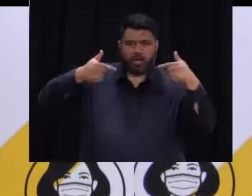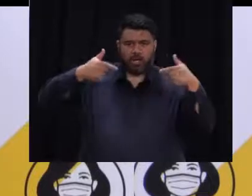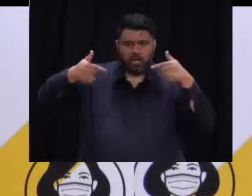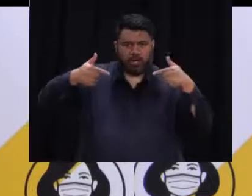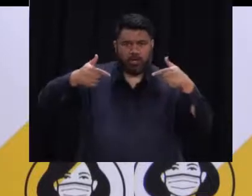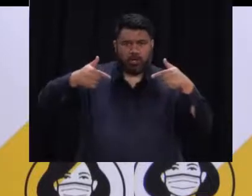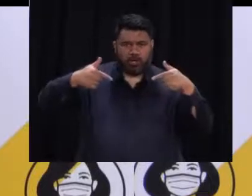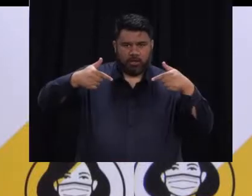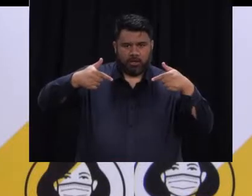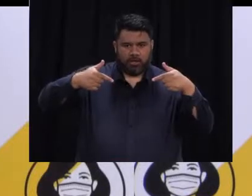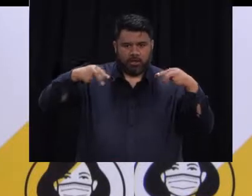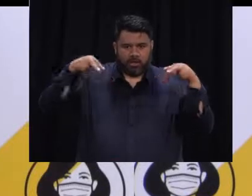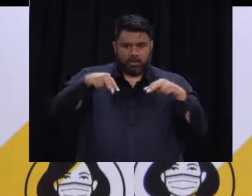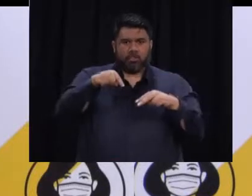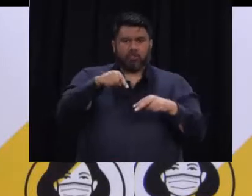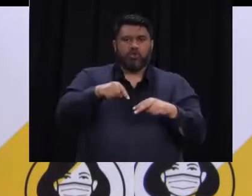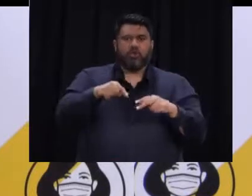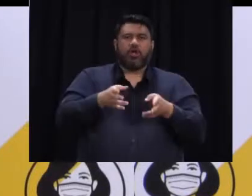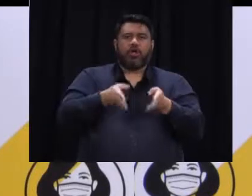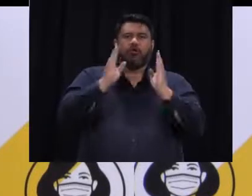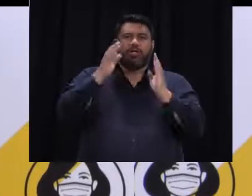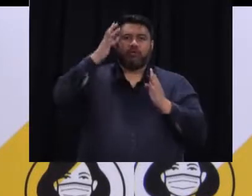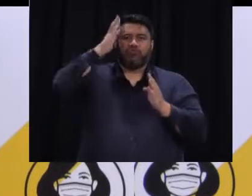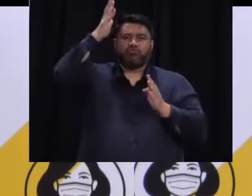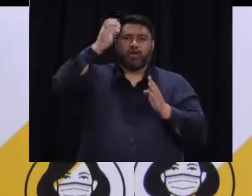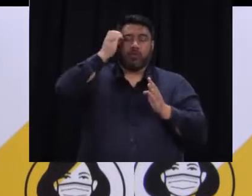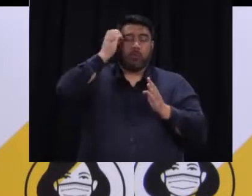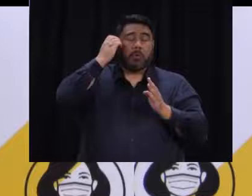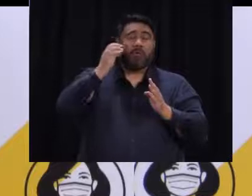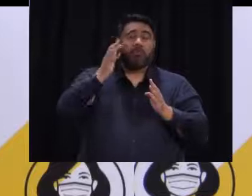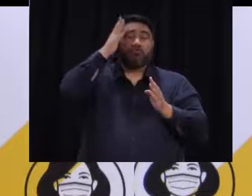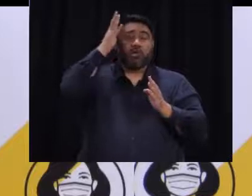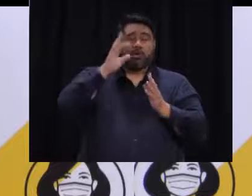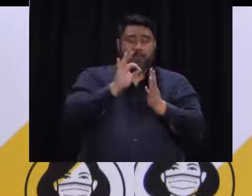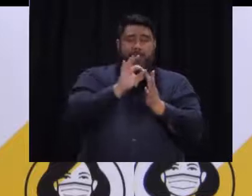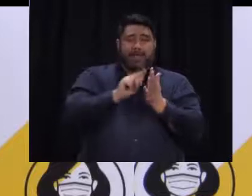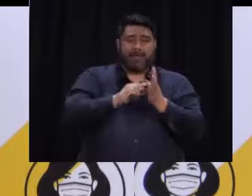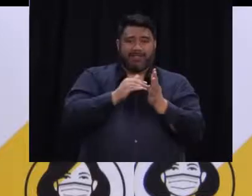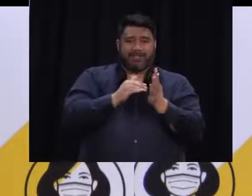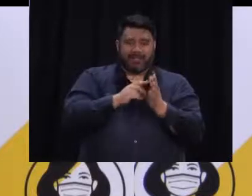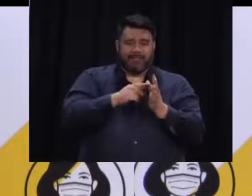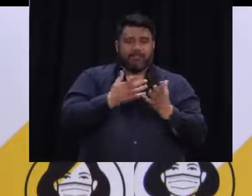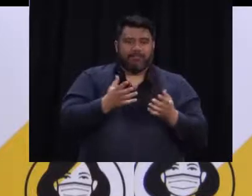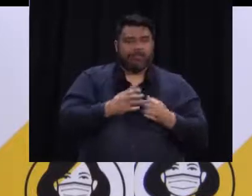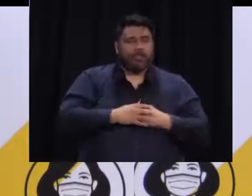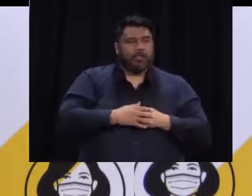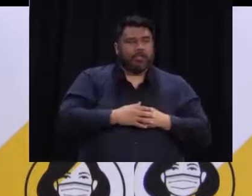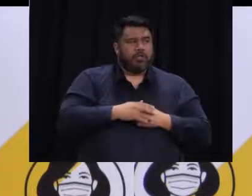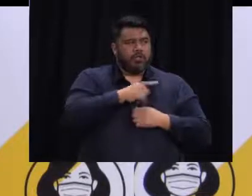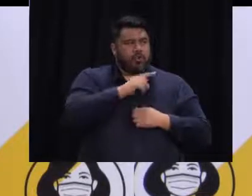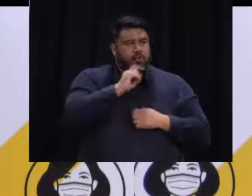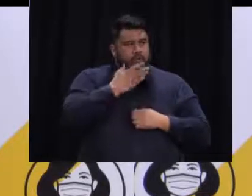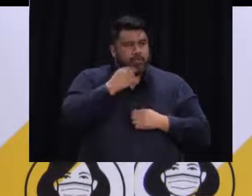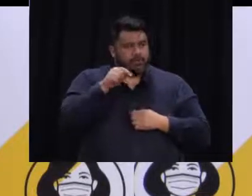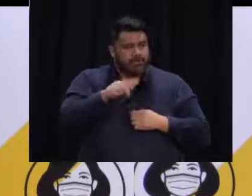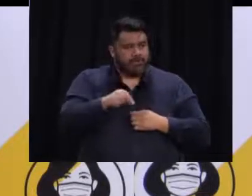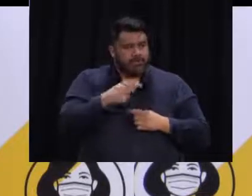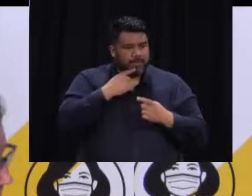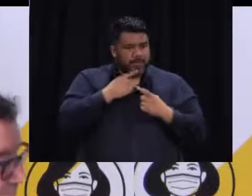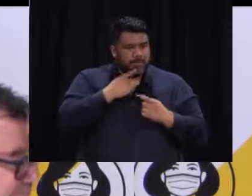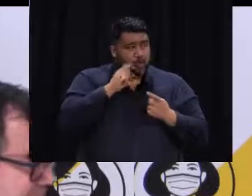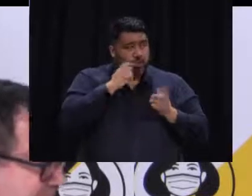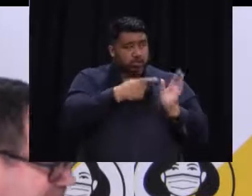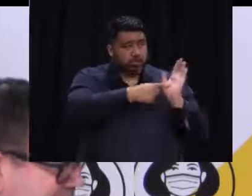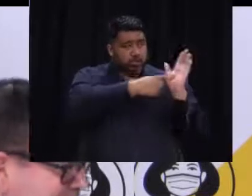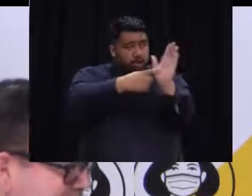Plaza? And if not, why not? When does public interest outweigh privacy concerns? Right, well, I can say it's a bit